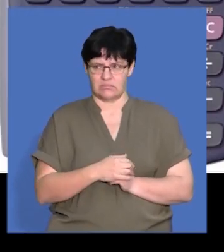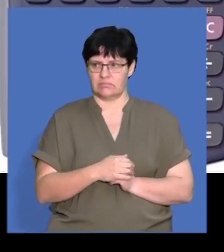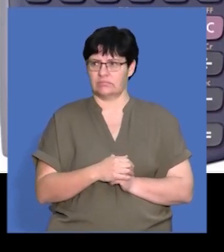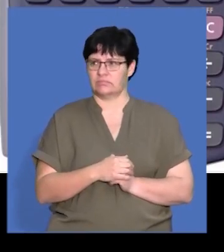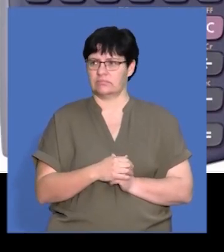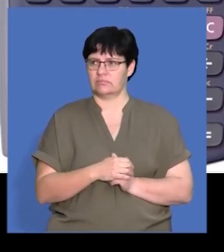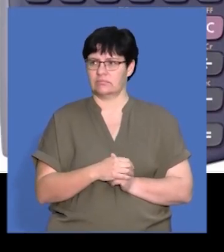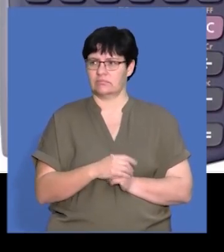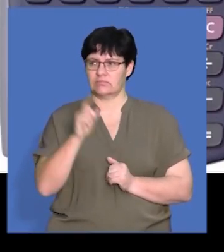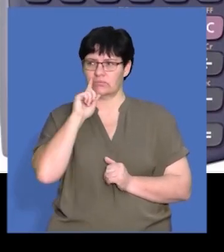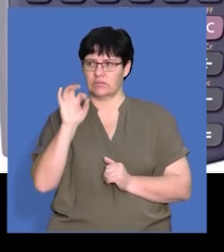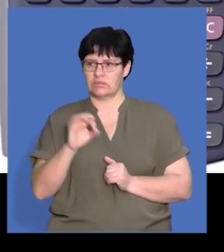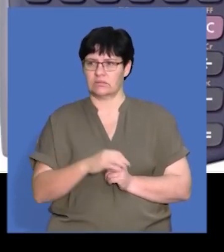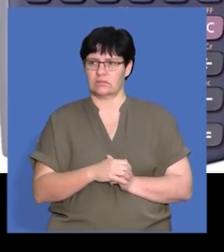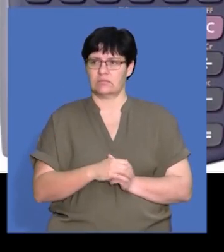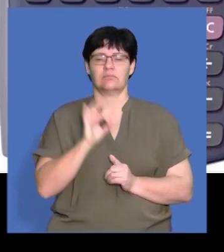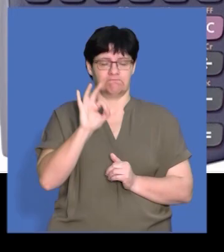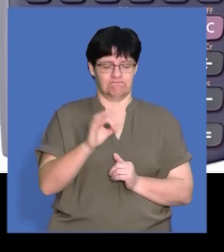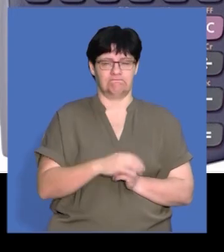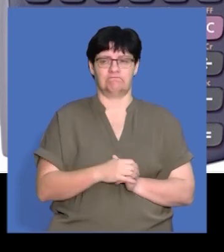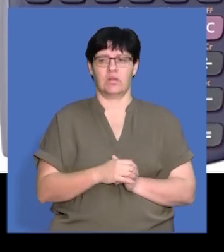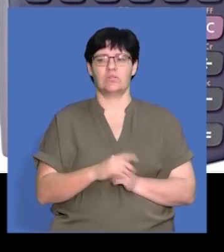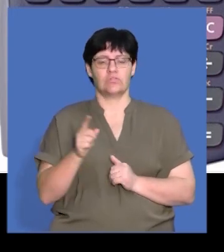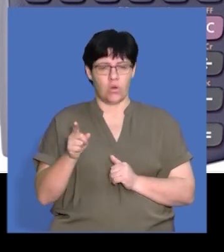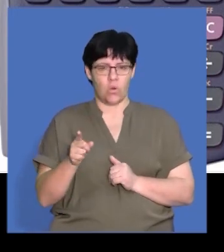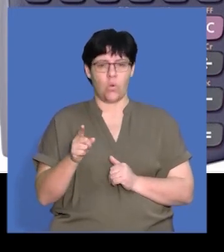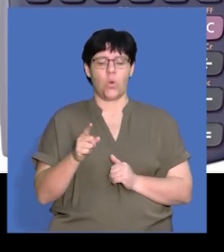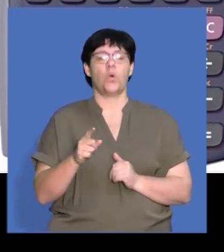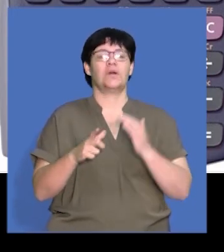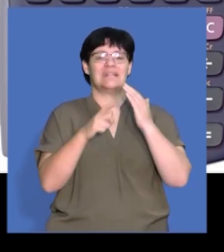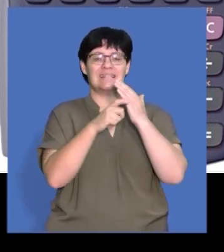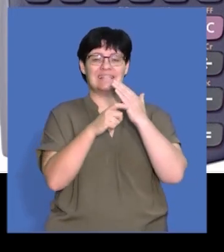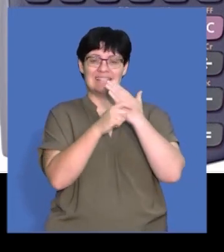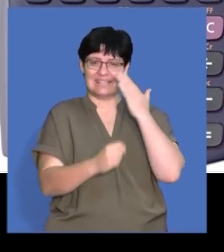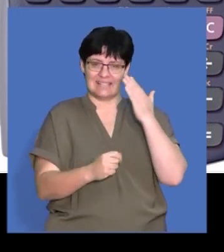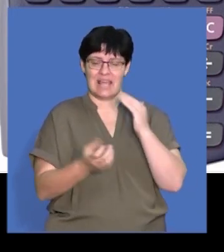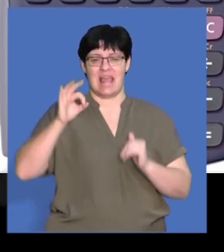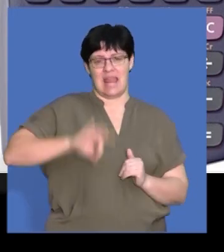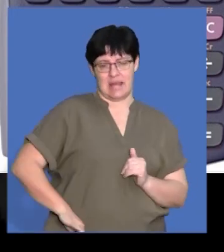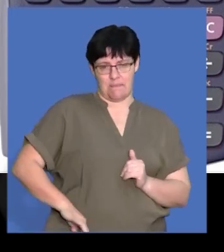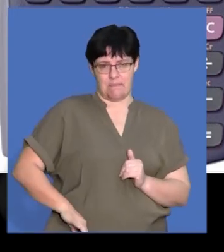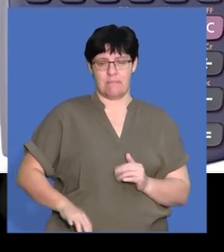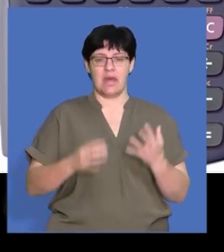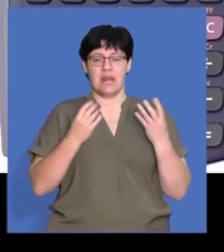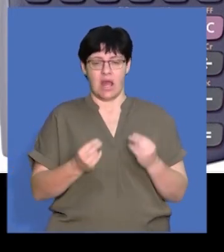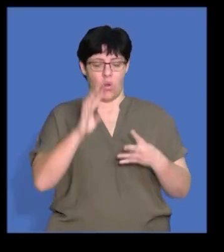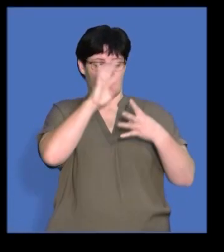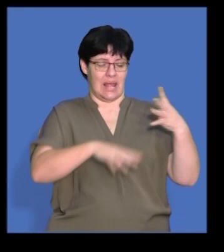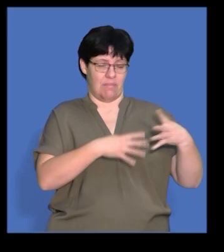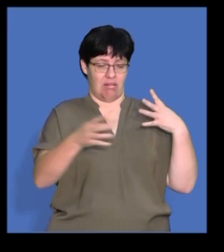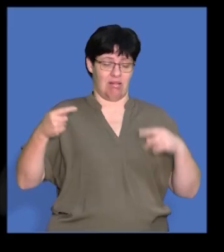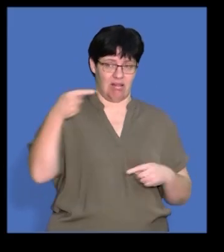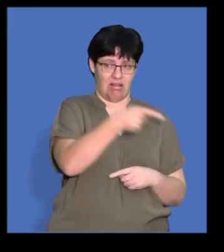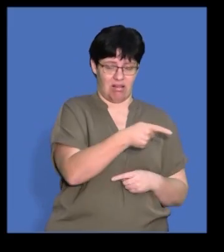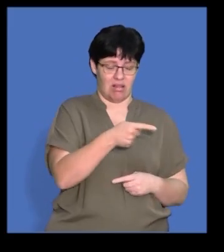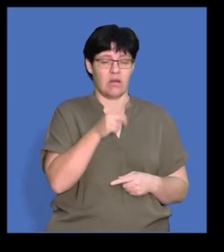Let's double check it. 924. So that's what his taxable income is. Now we're going to go to our tax table,